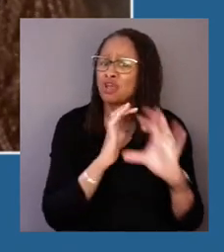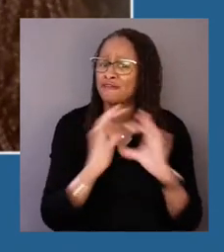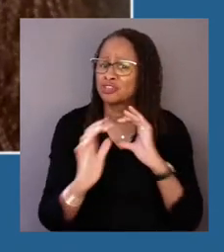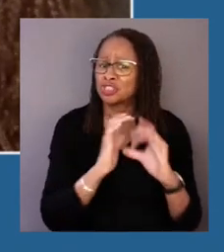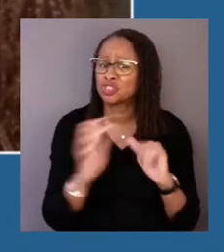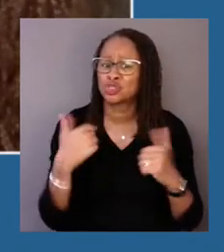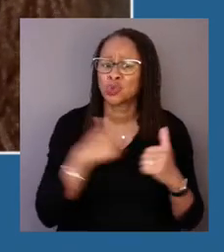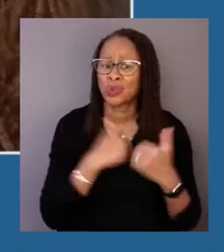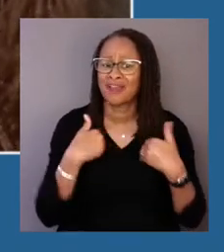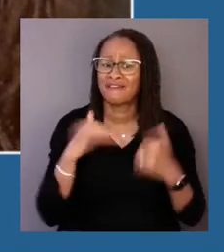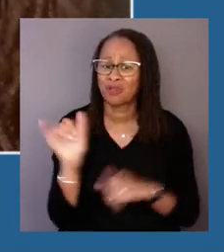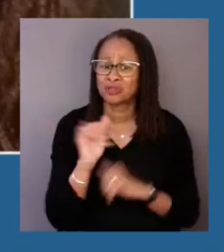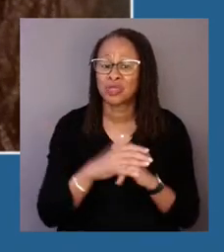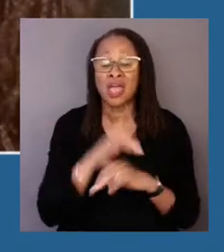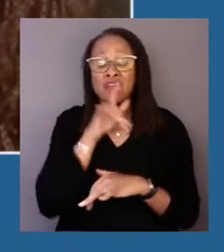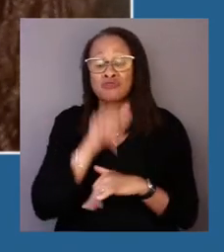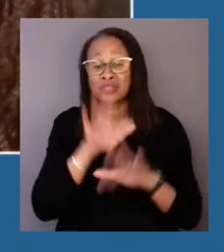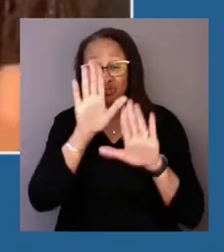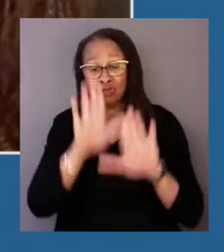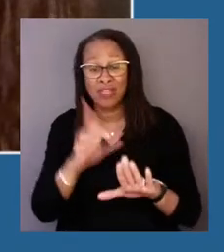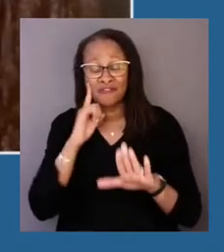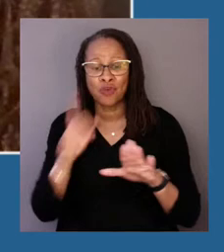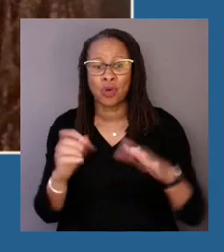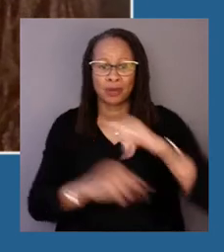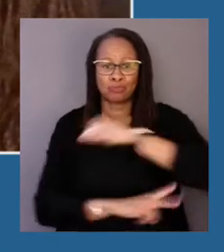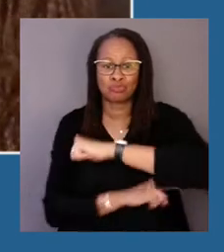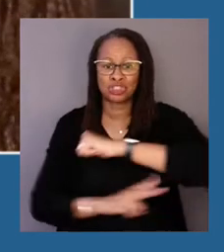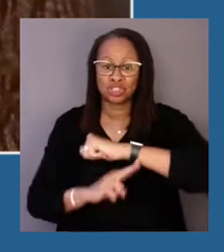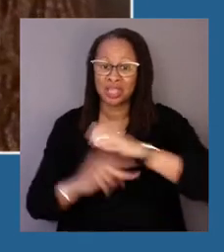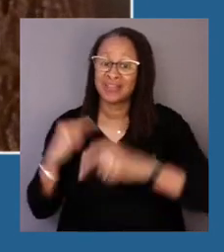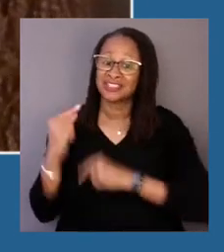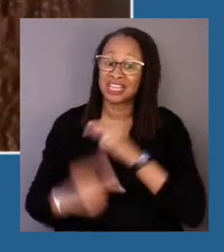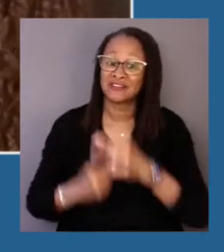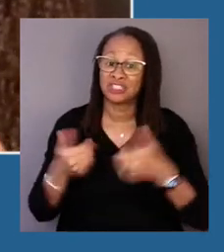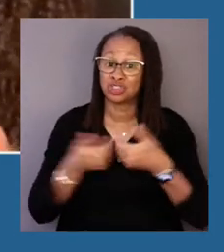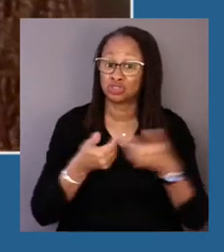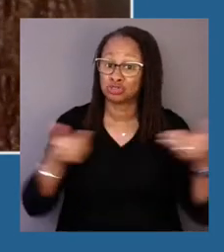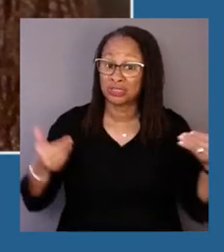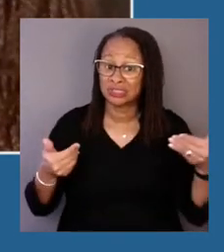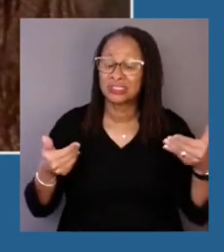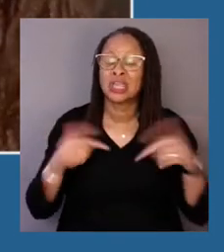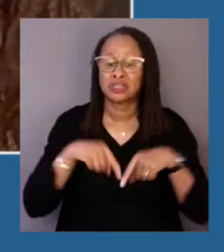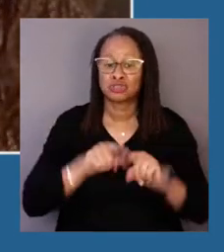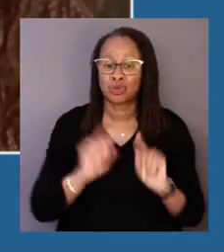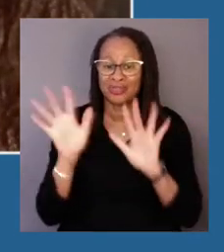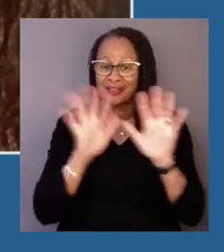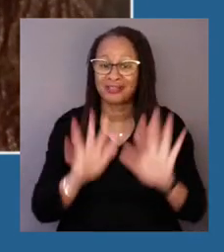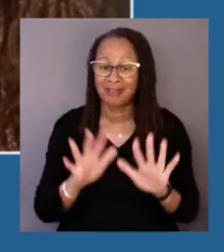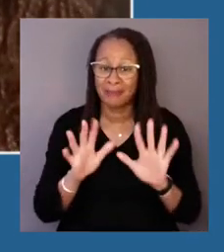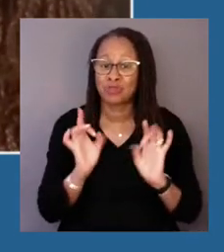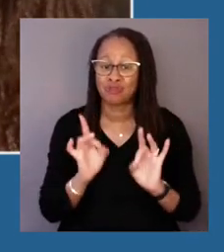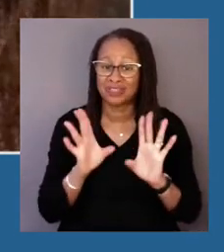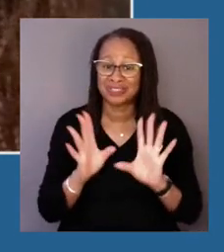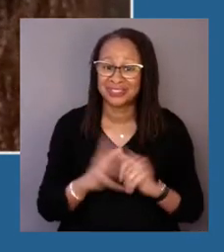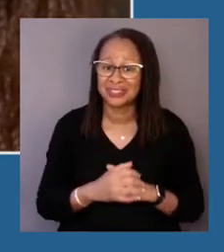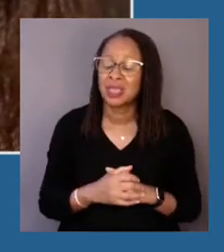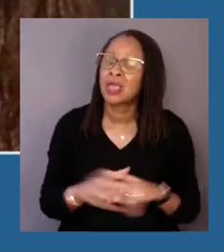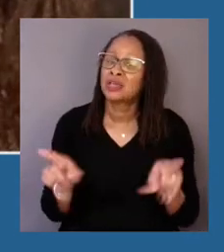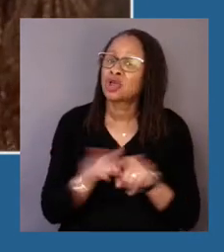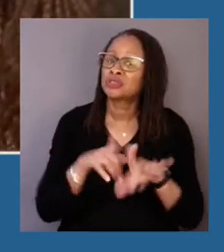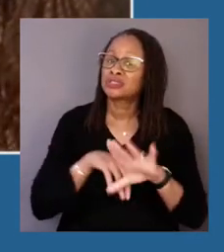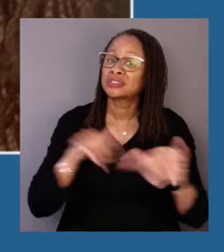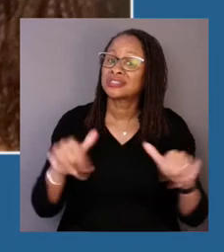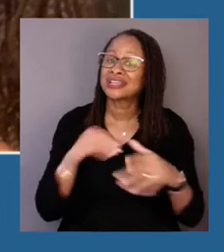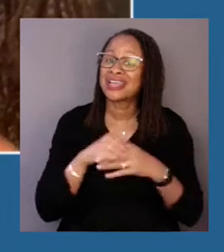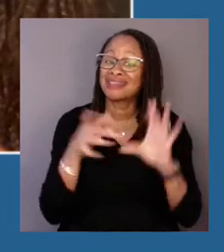been really great for kind of like bridging generational divides in the climate crisis. And then also kind of like in the context